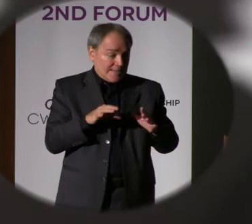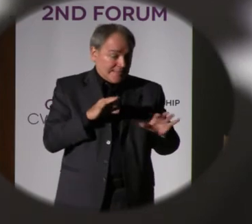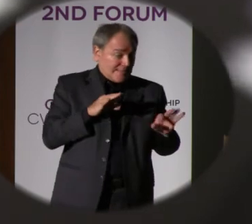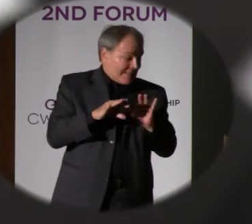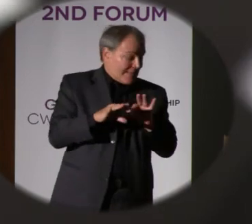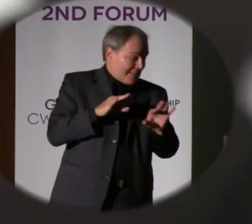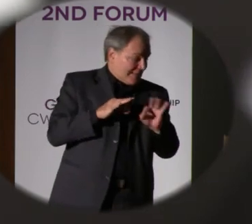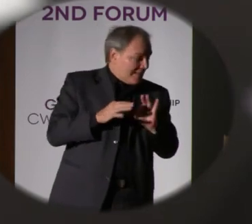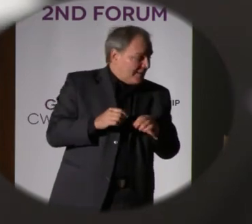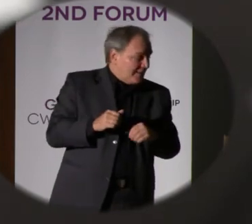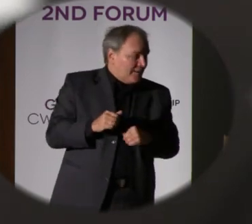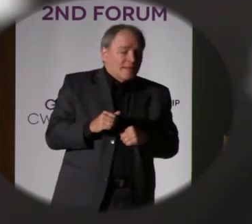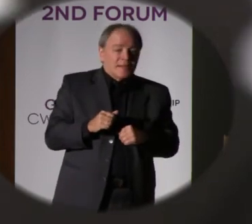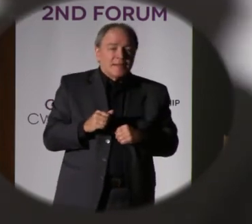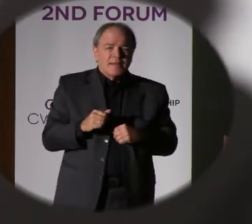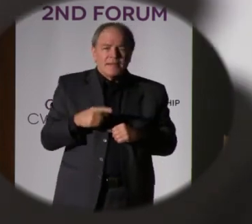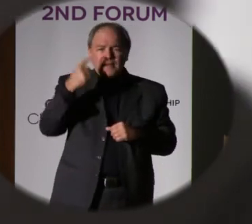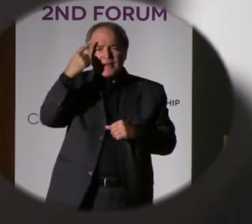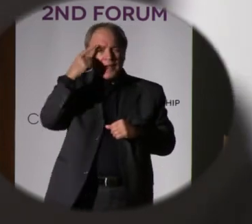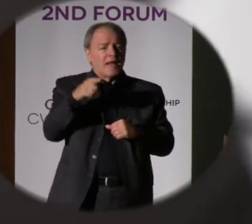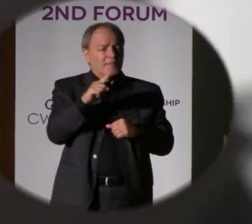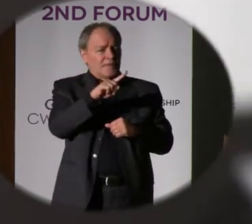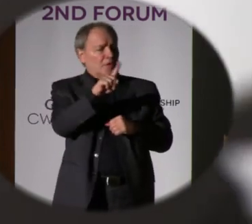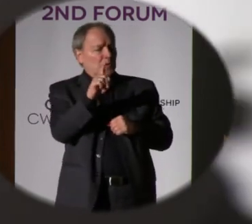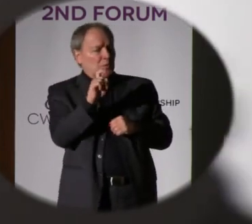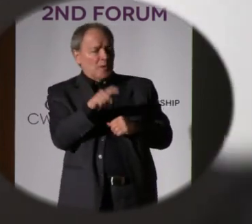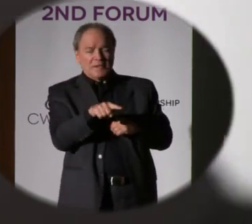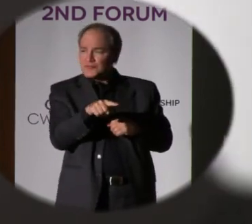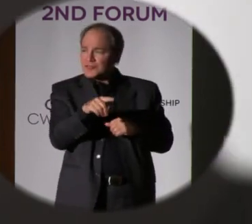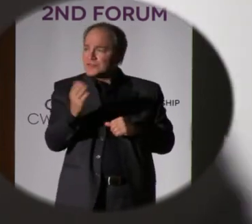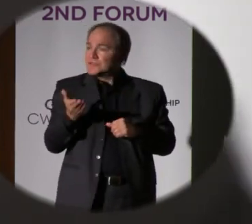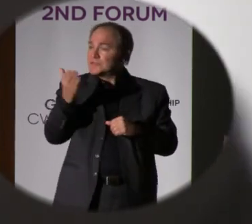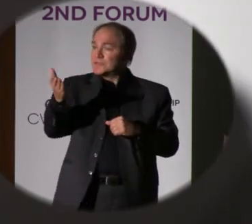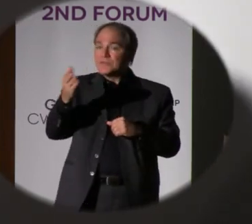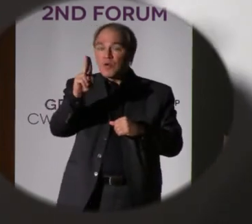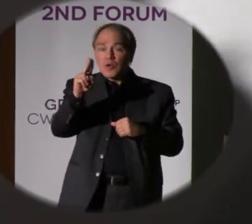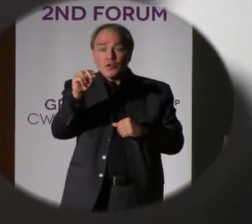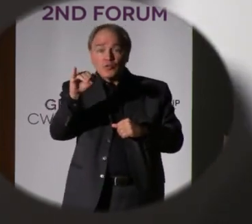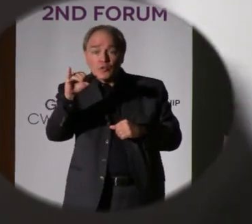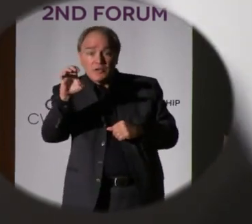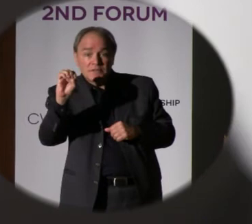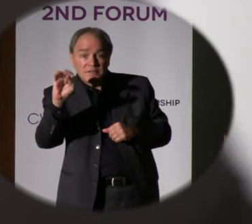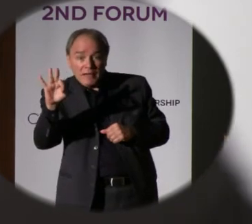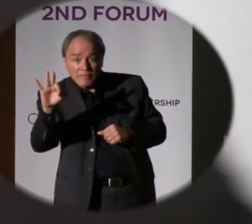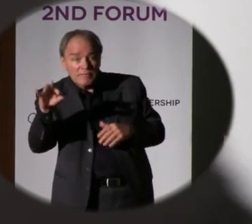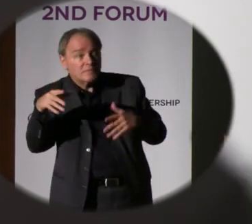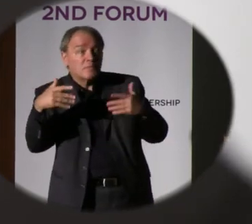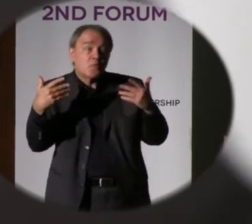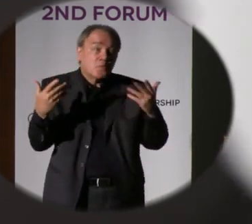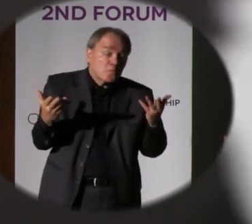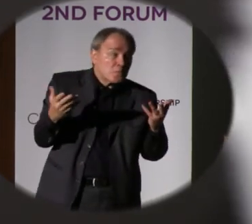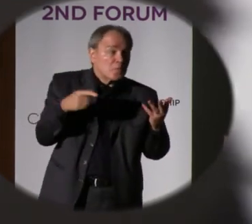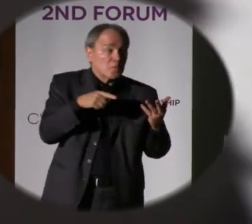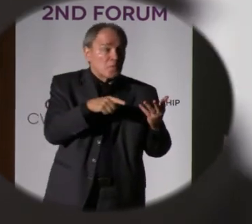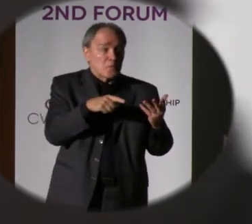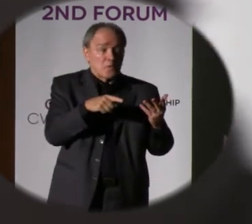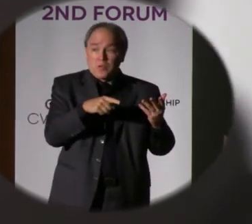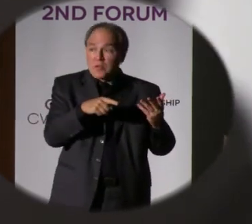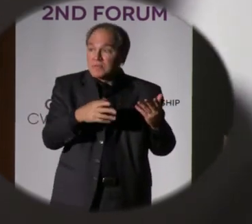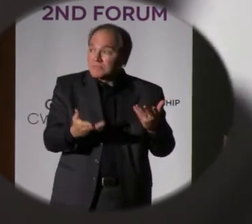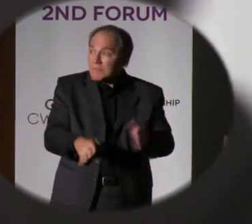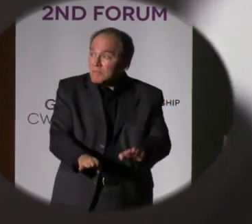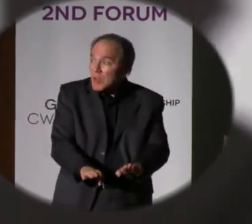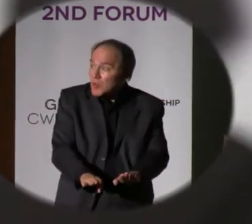in. I think this is a question probably for UNICEF or for the Early